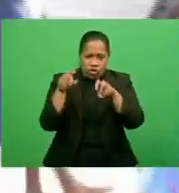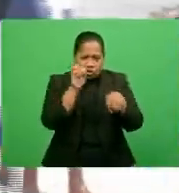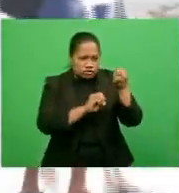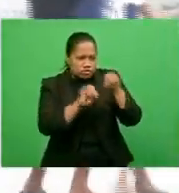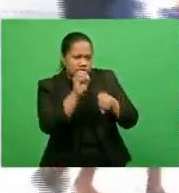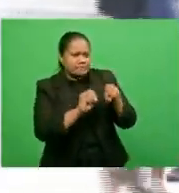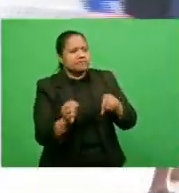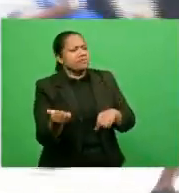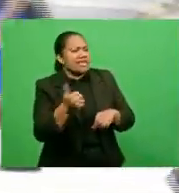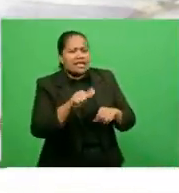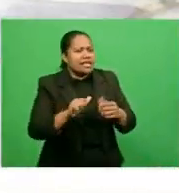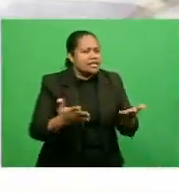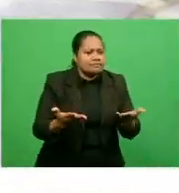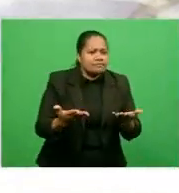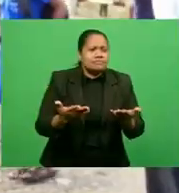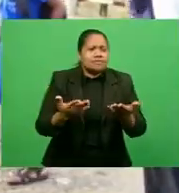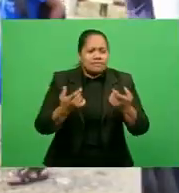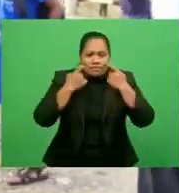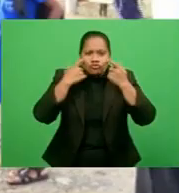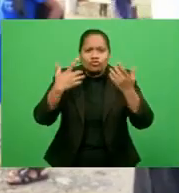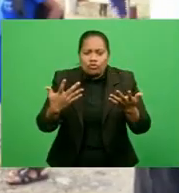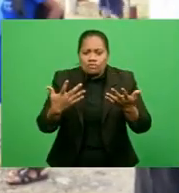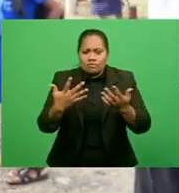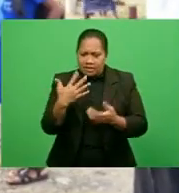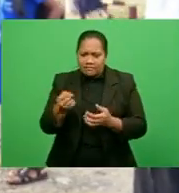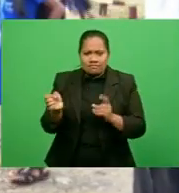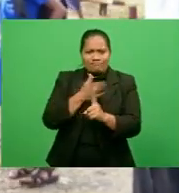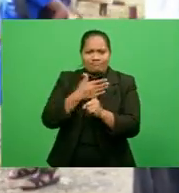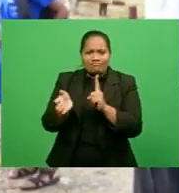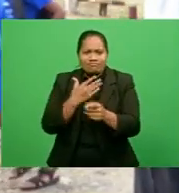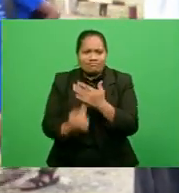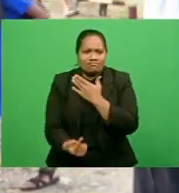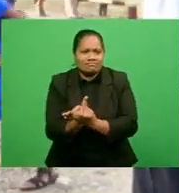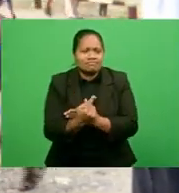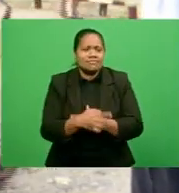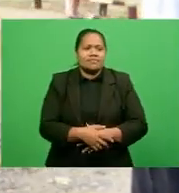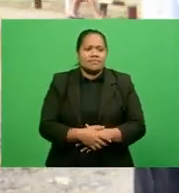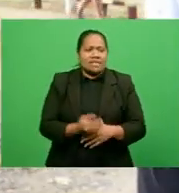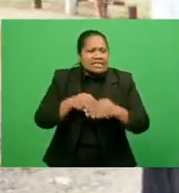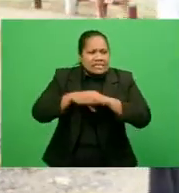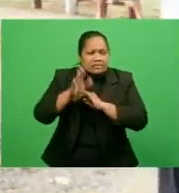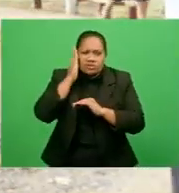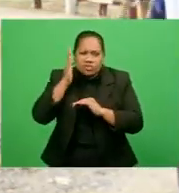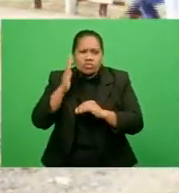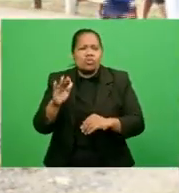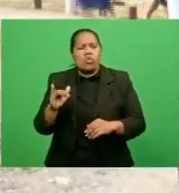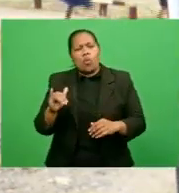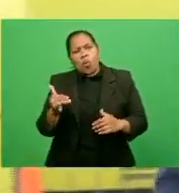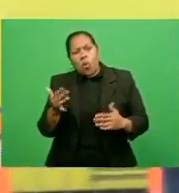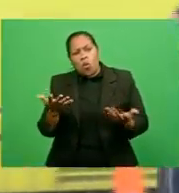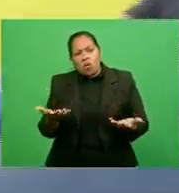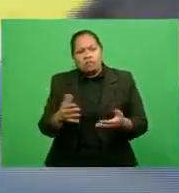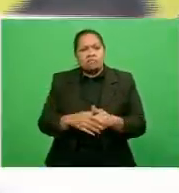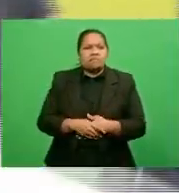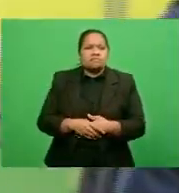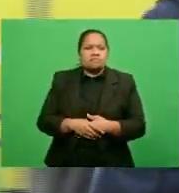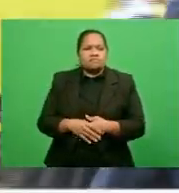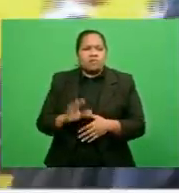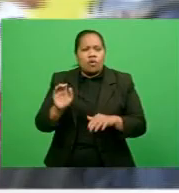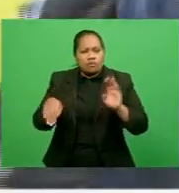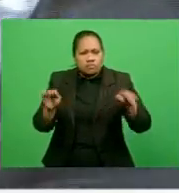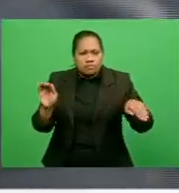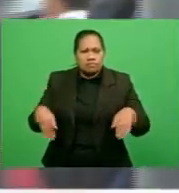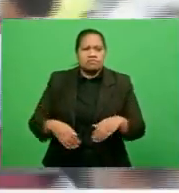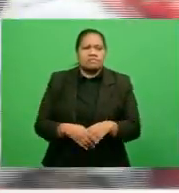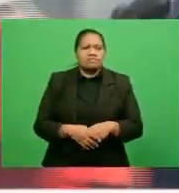any indication of an abuse that has happened within the school or also from the home of